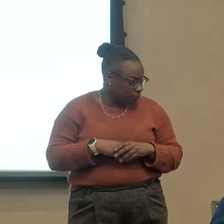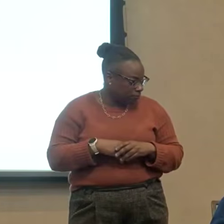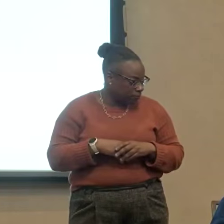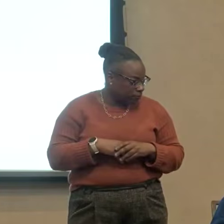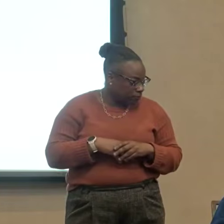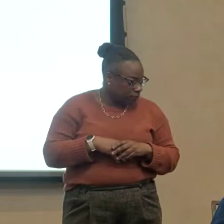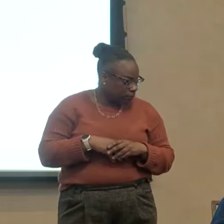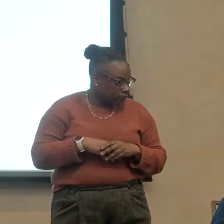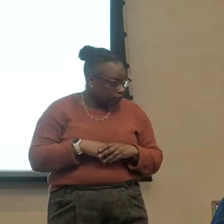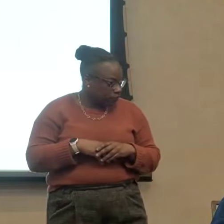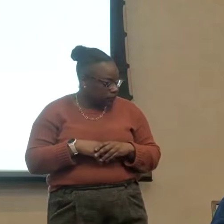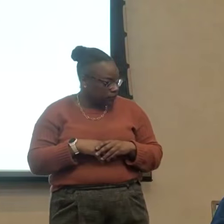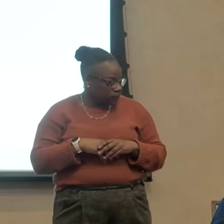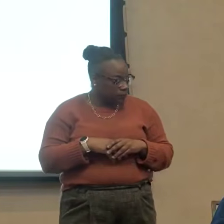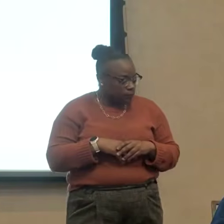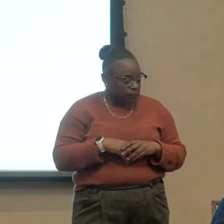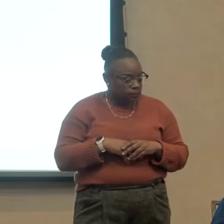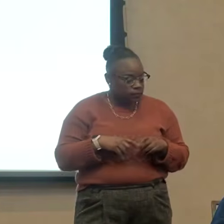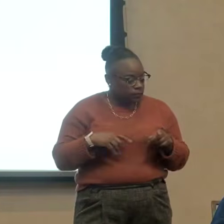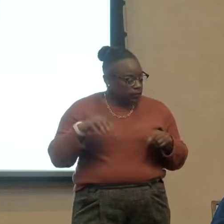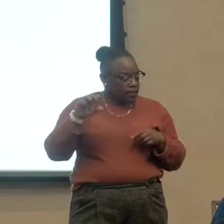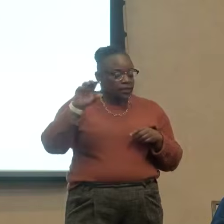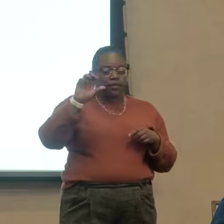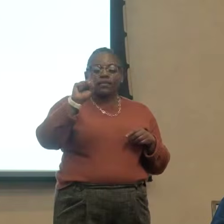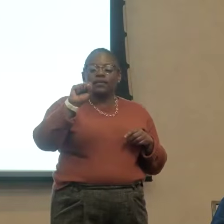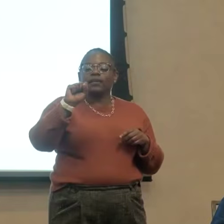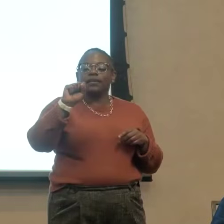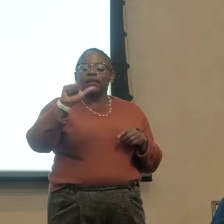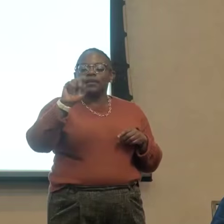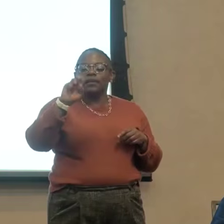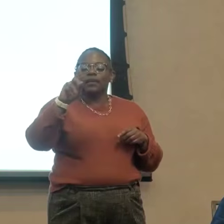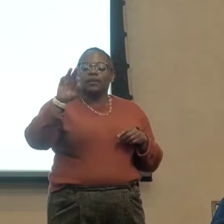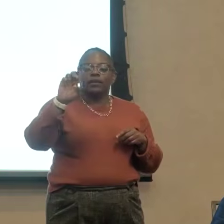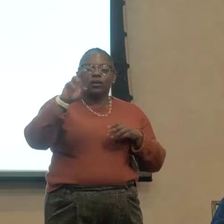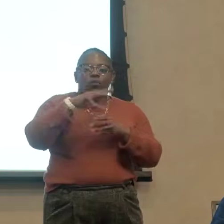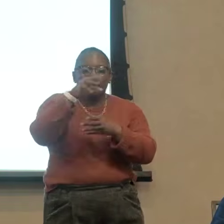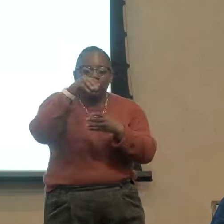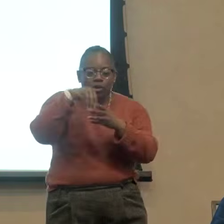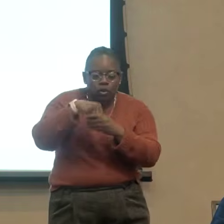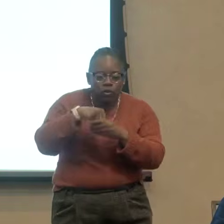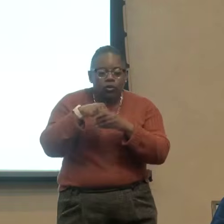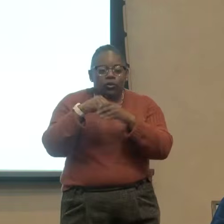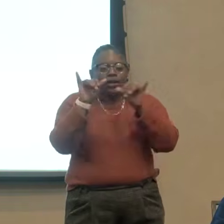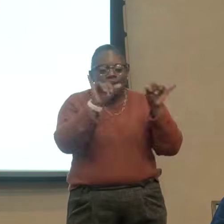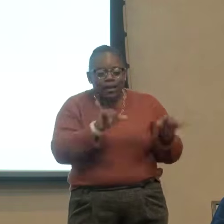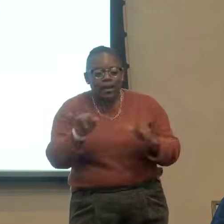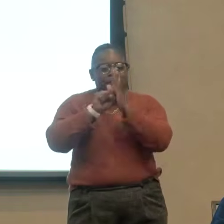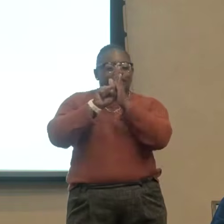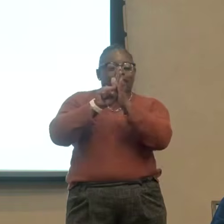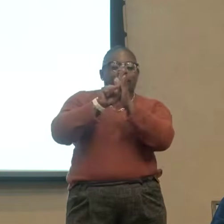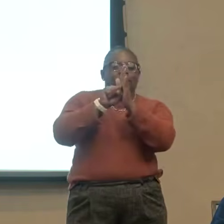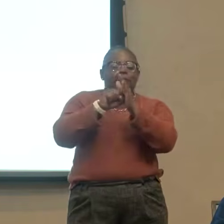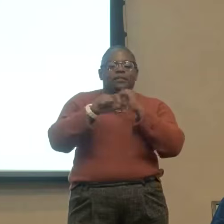Do I think that the SLEDAI or BILAG will evolve to include common lupus symptoms that are currently